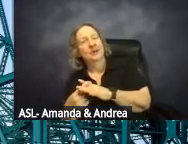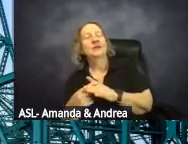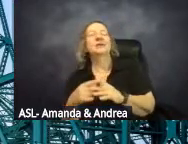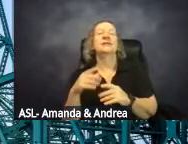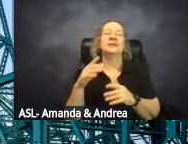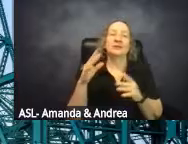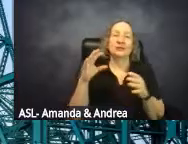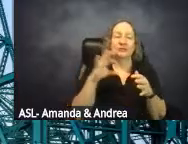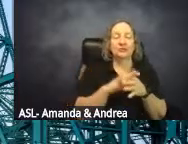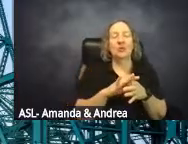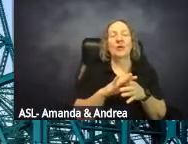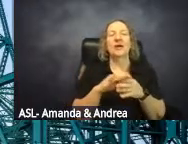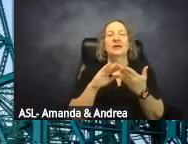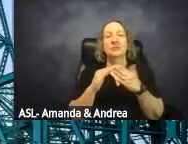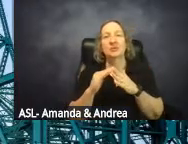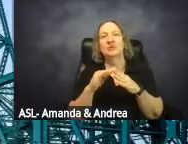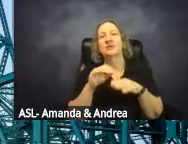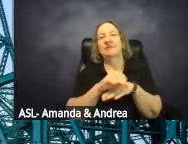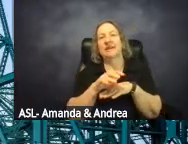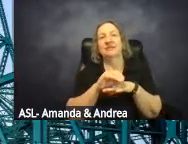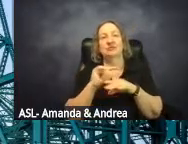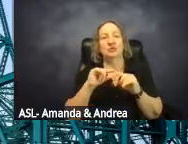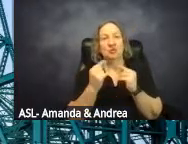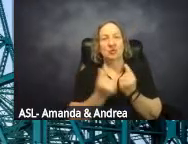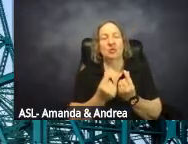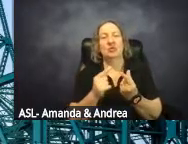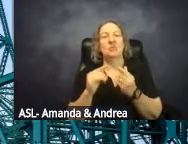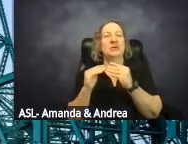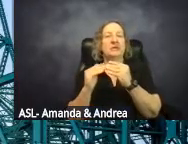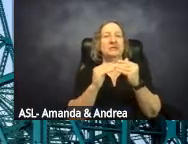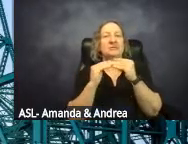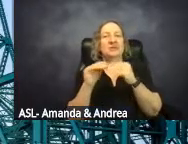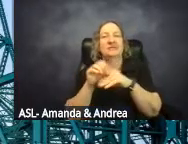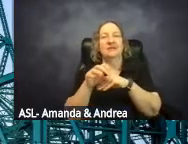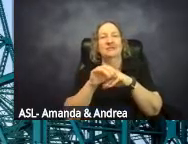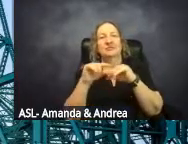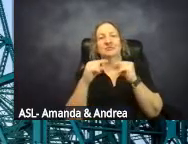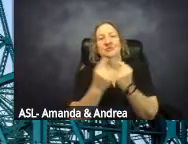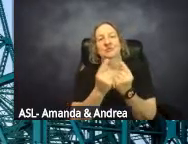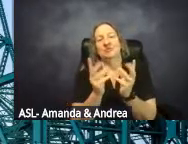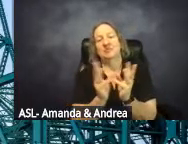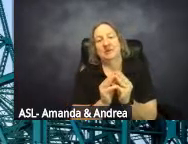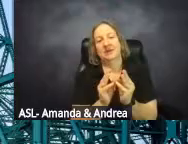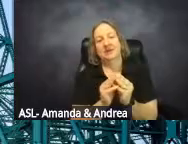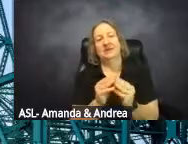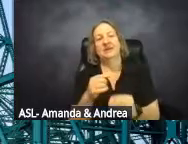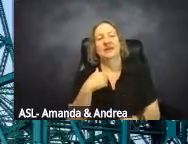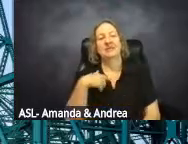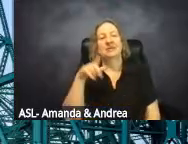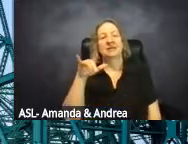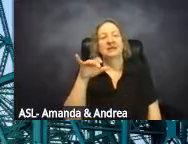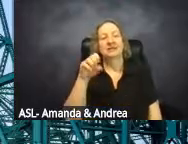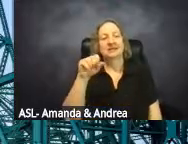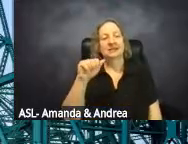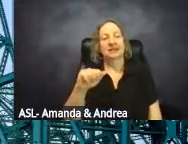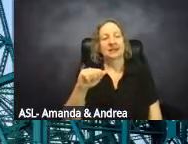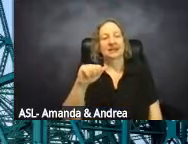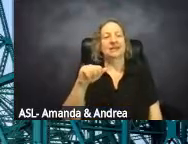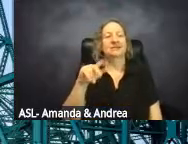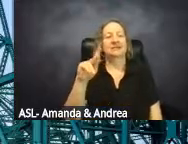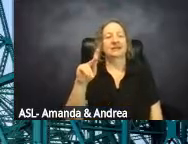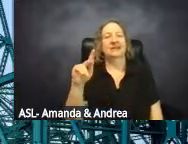Advisory Group and Equity Advisory Group meeting. My name is Lisa Kyohokololi Shower, and I